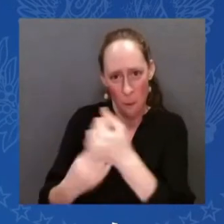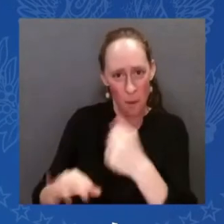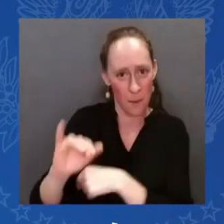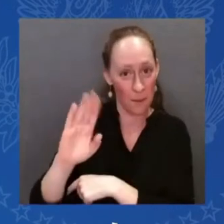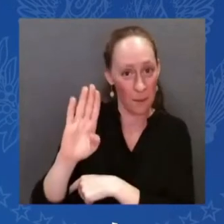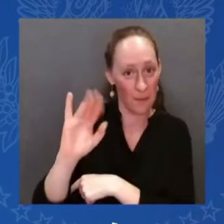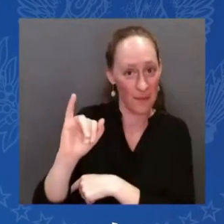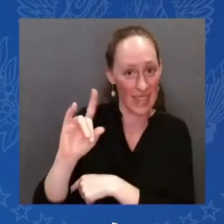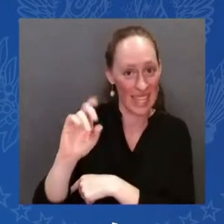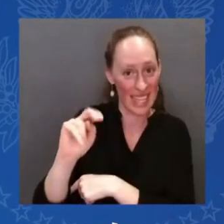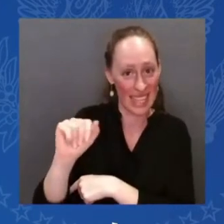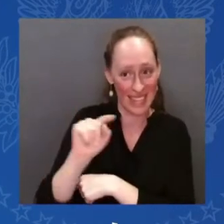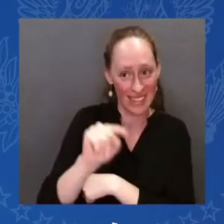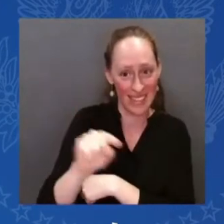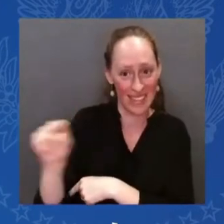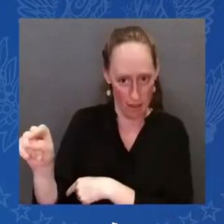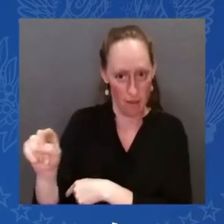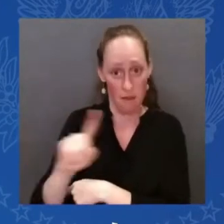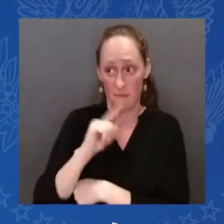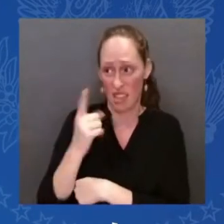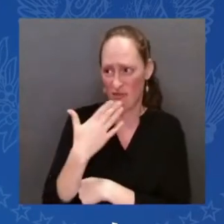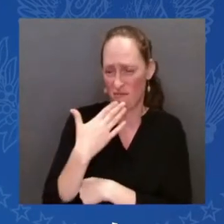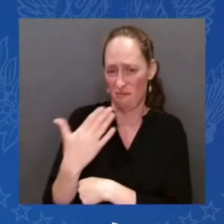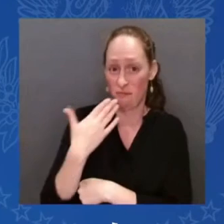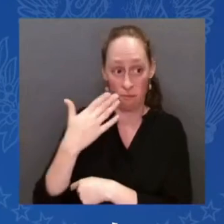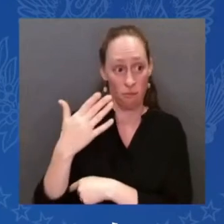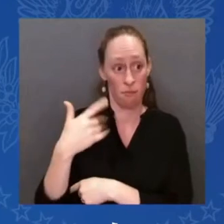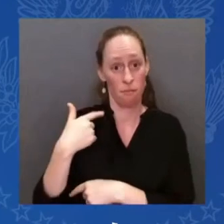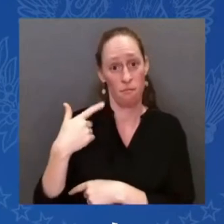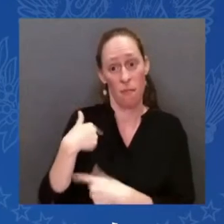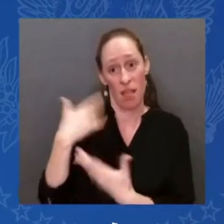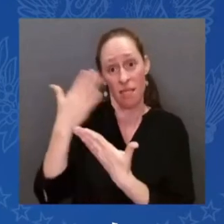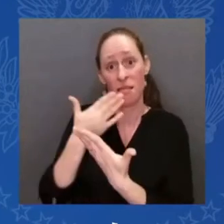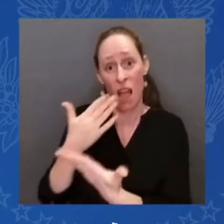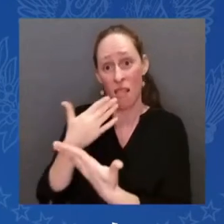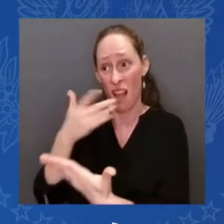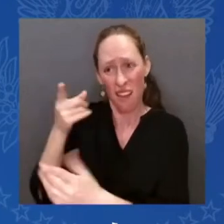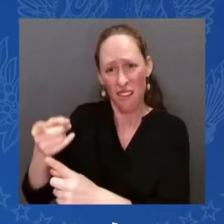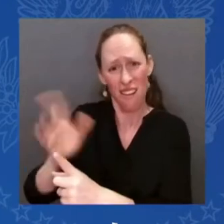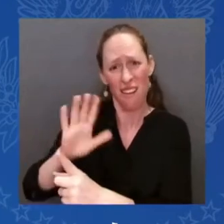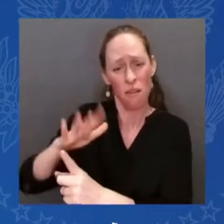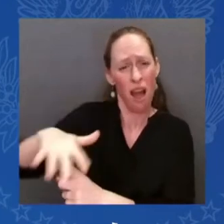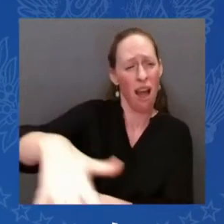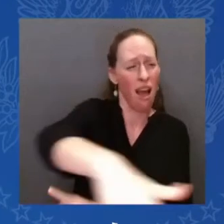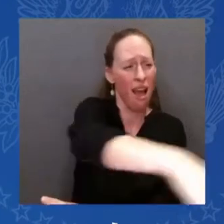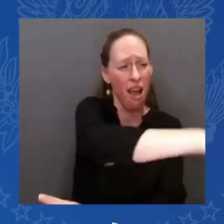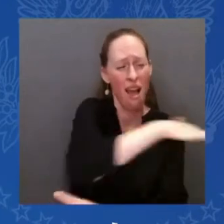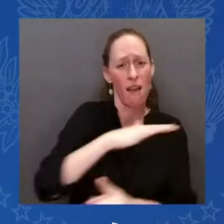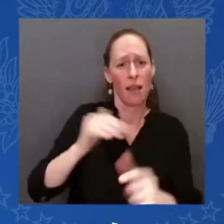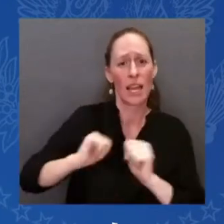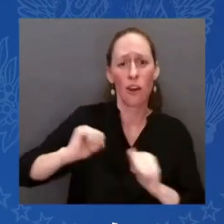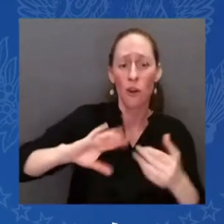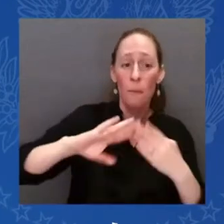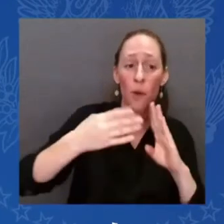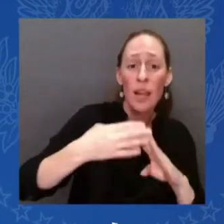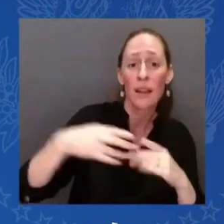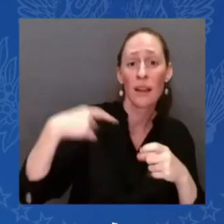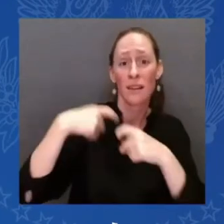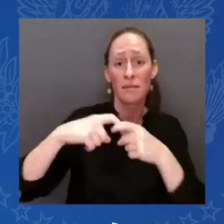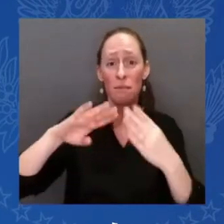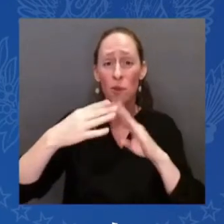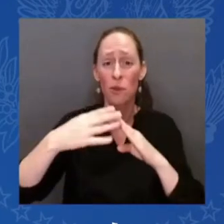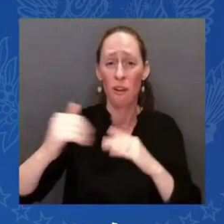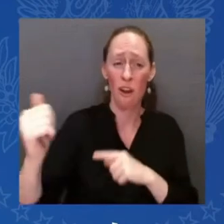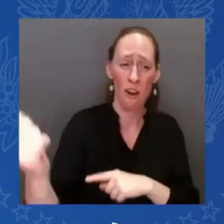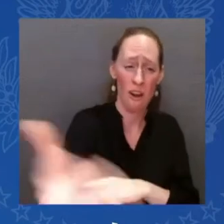for Latinos everywhere who deserve to have their stories told. And I'm so happy that I'm here with